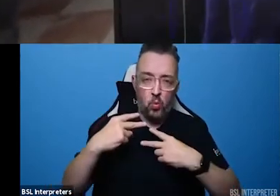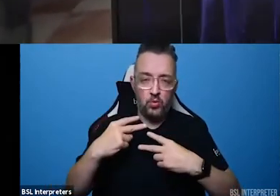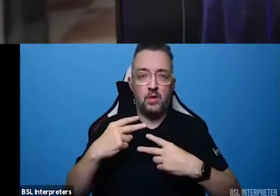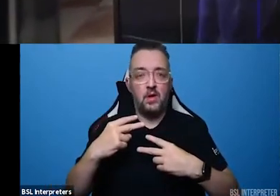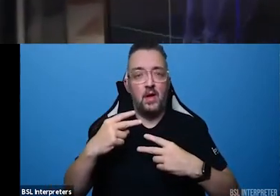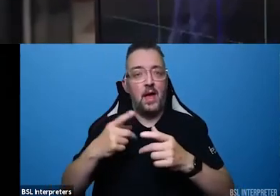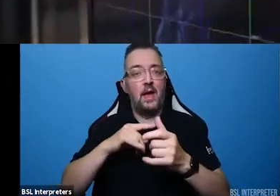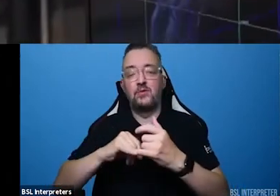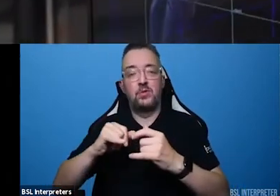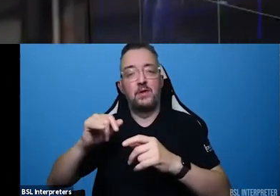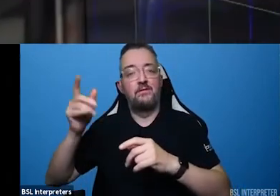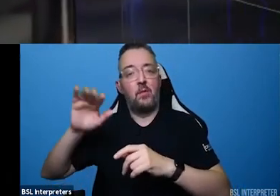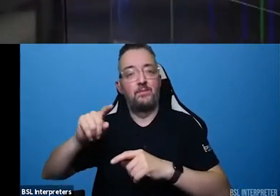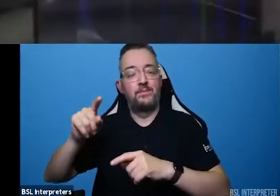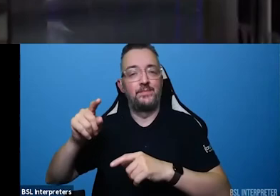alien.